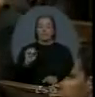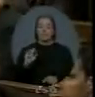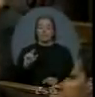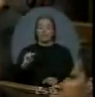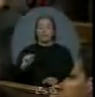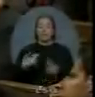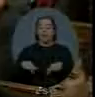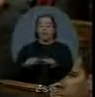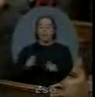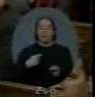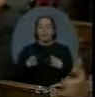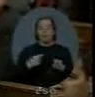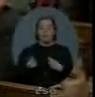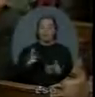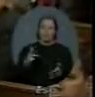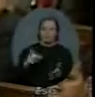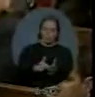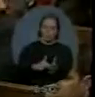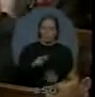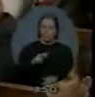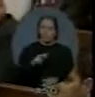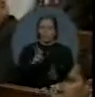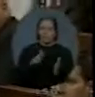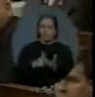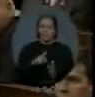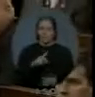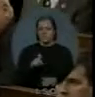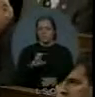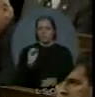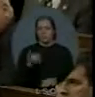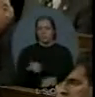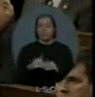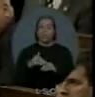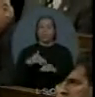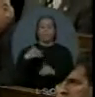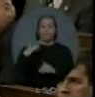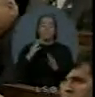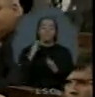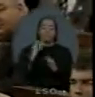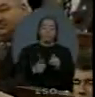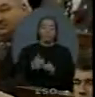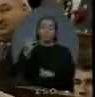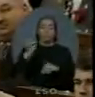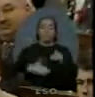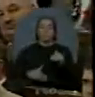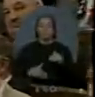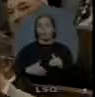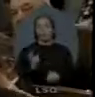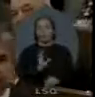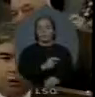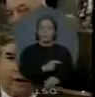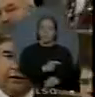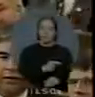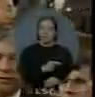3,711% more on expenses than the relevant Conservative. For the Minister of National Revenue, 368% higher under the